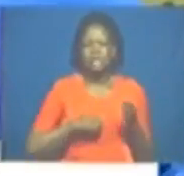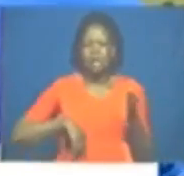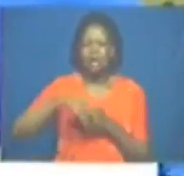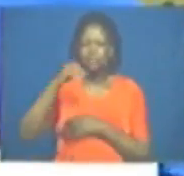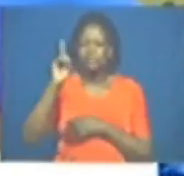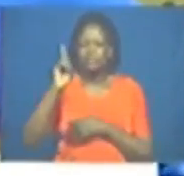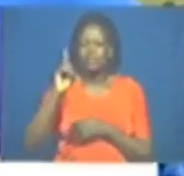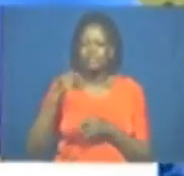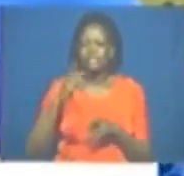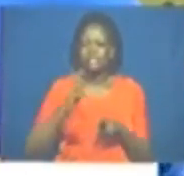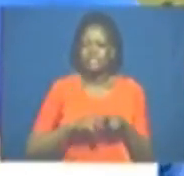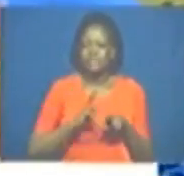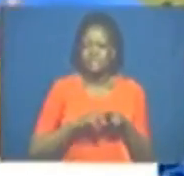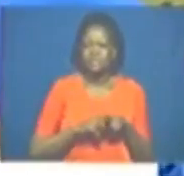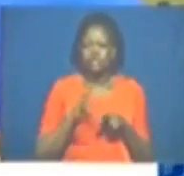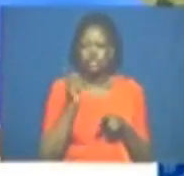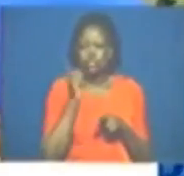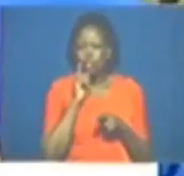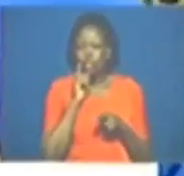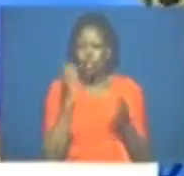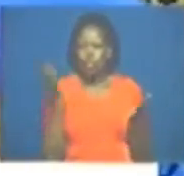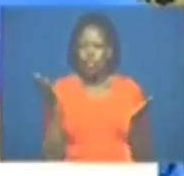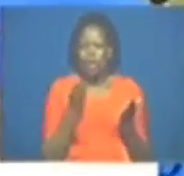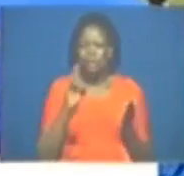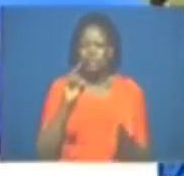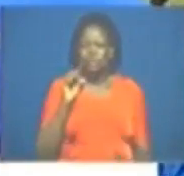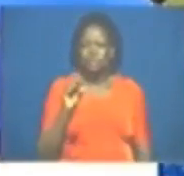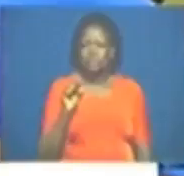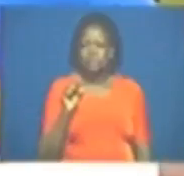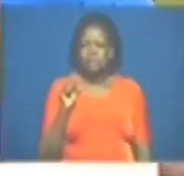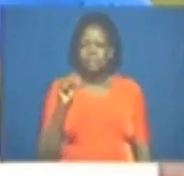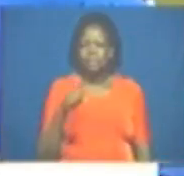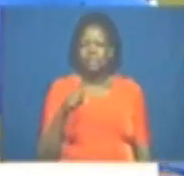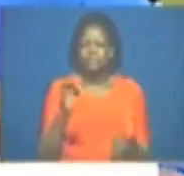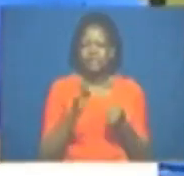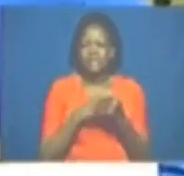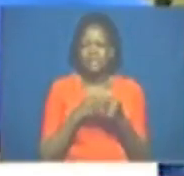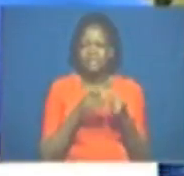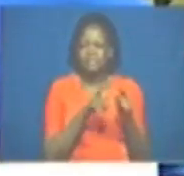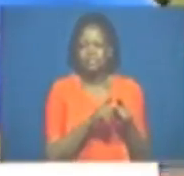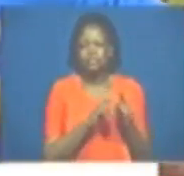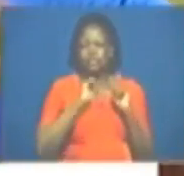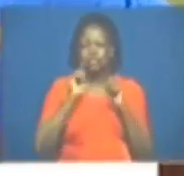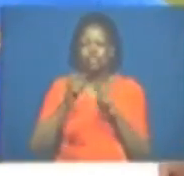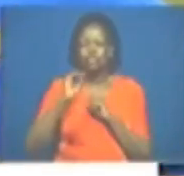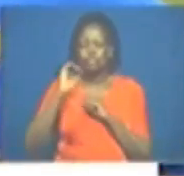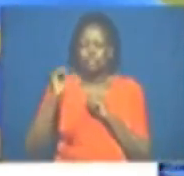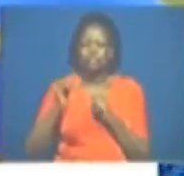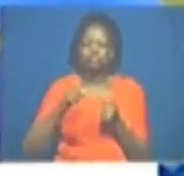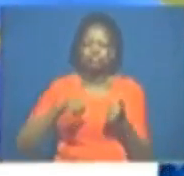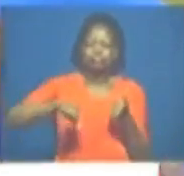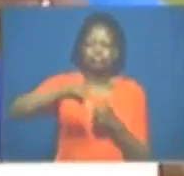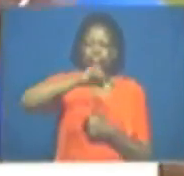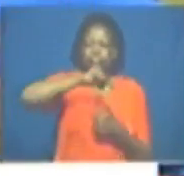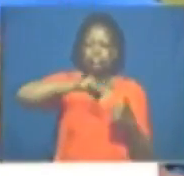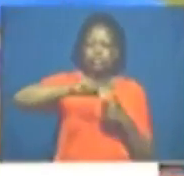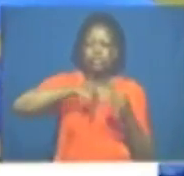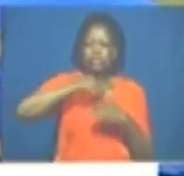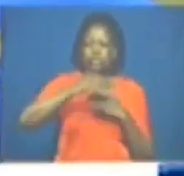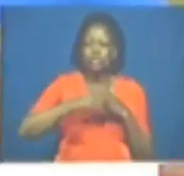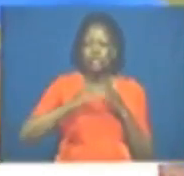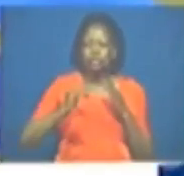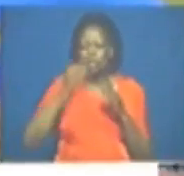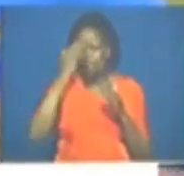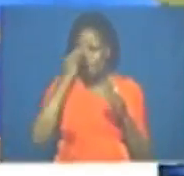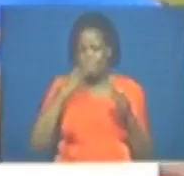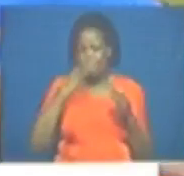first sitting, like I'll be saying tomorrow, will be in Uasin Gishu somewhere in August. And we want really to go to the counties, we want to rotate in all the counties so that people can also feel